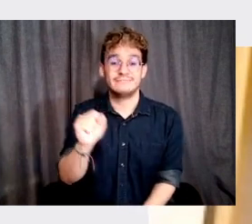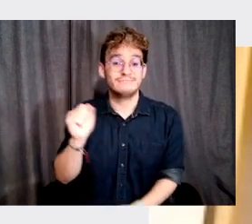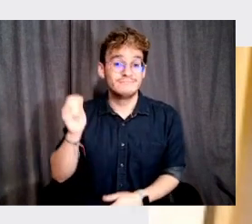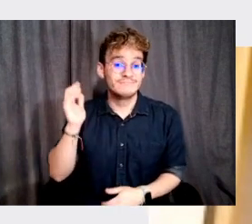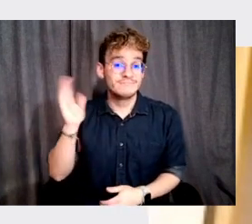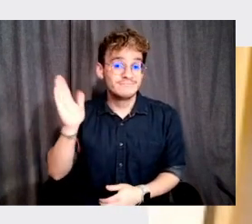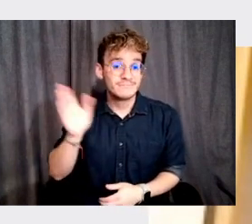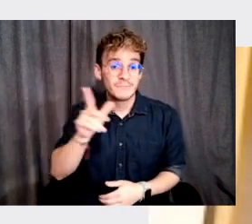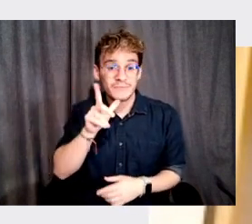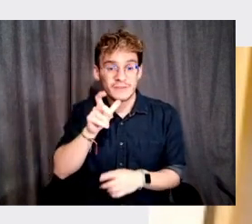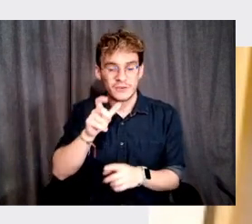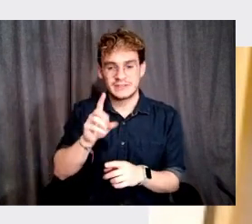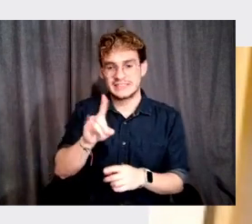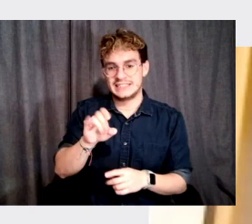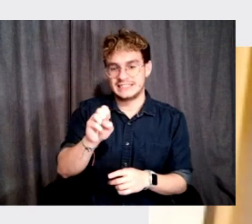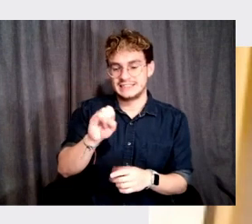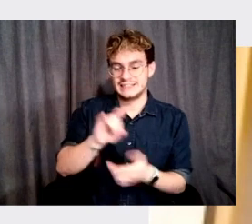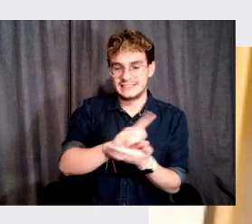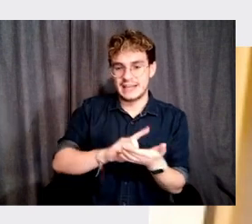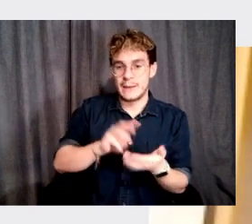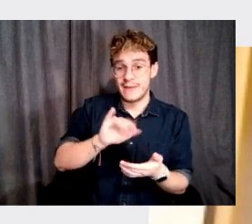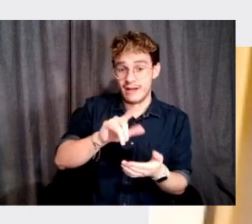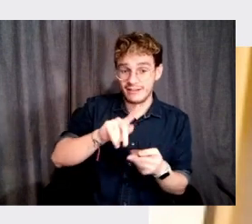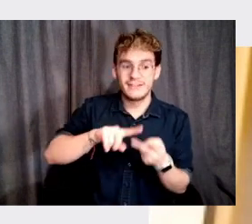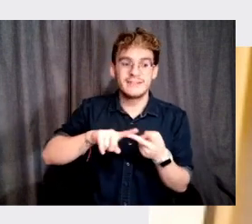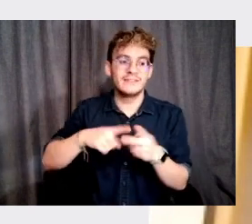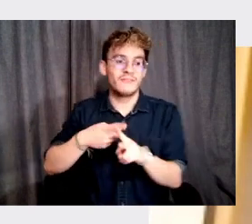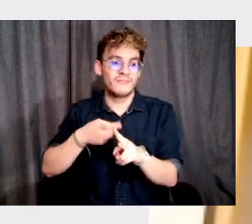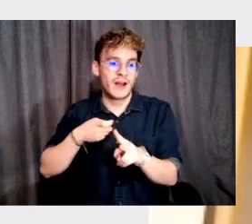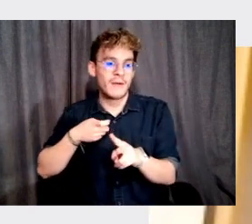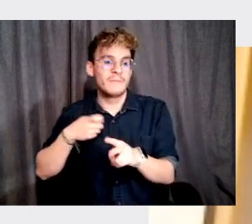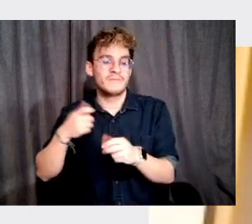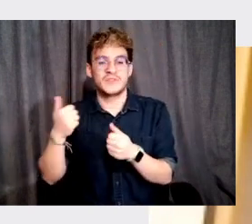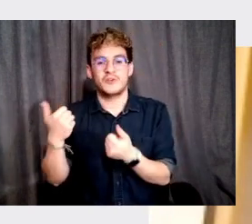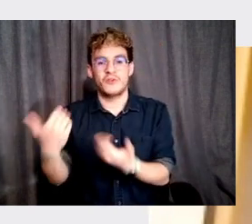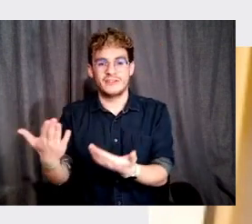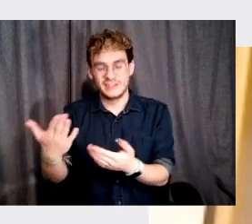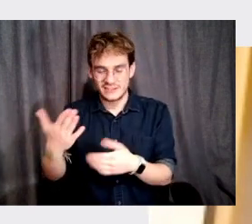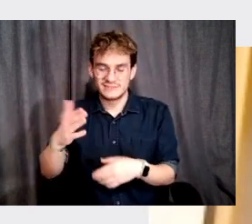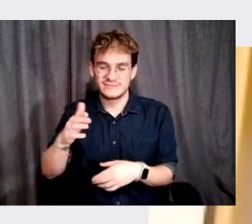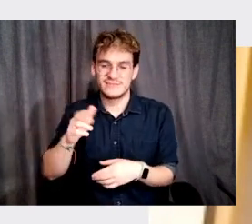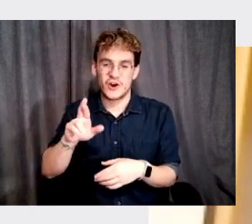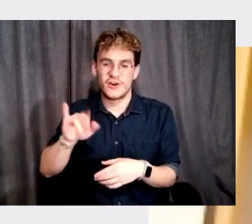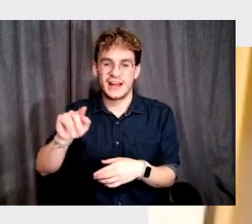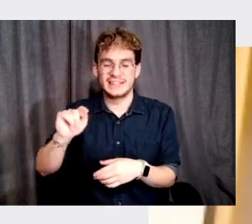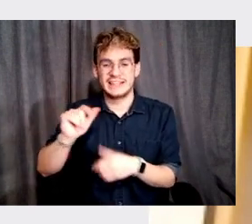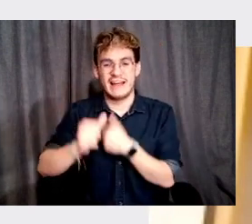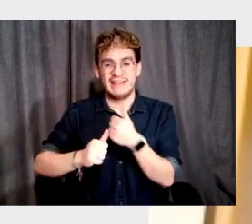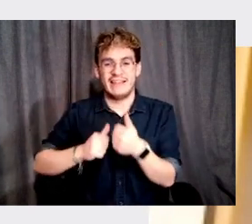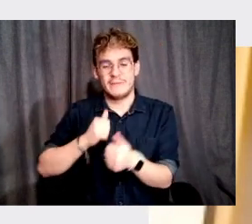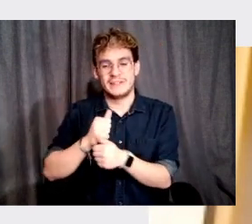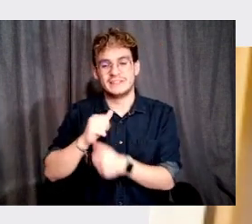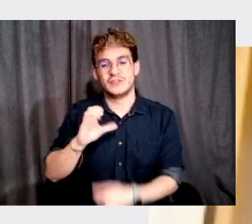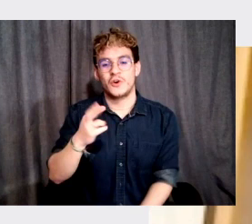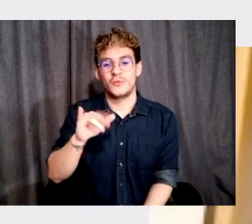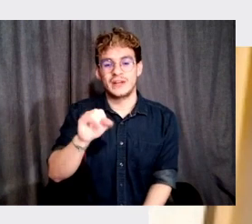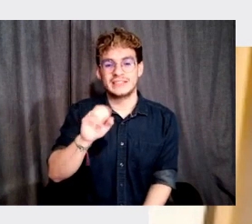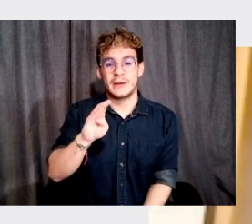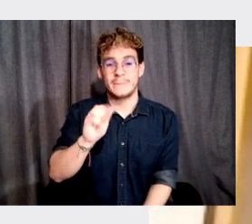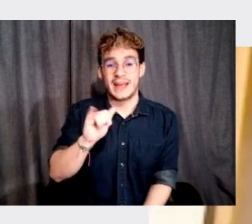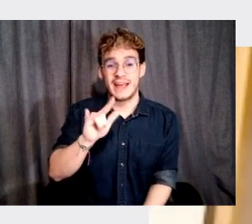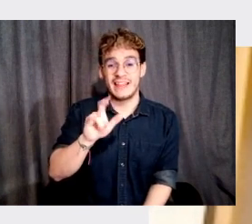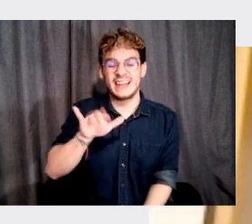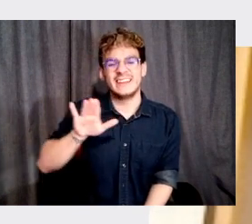by Design Milk and made possible in part by the generosity of RIT alumnus Chris Bailey and Bailey Brand